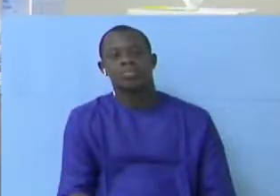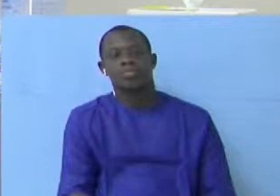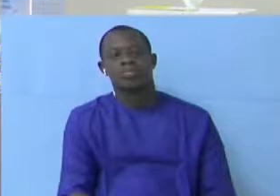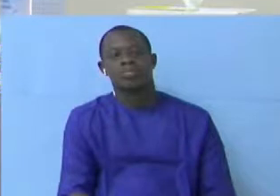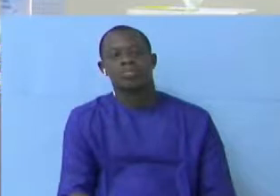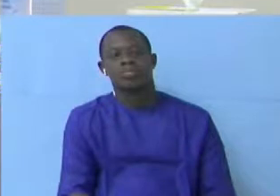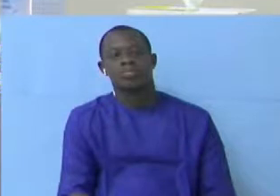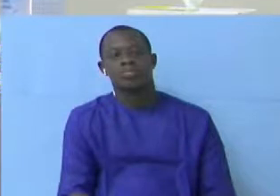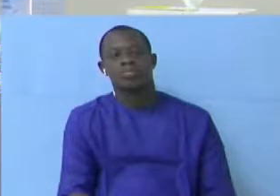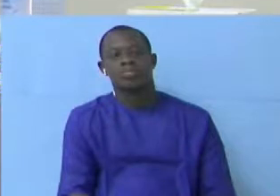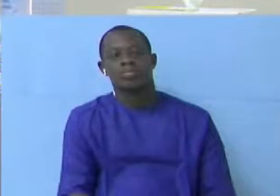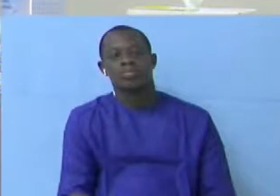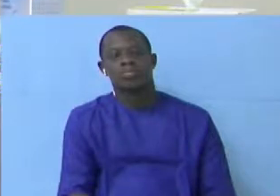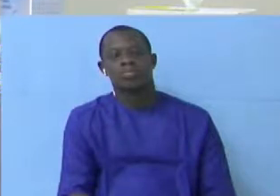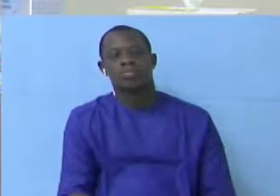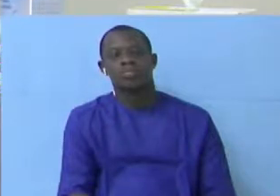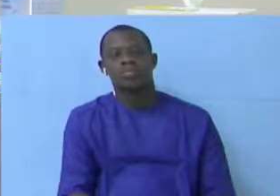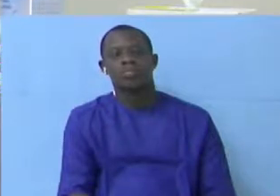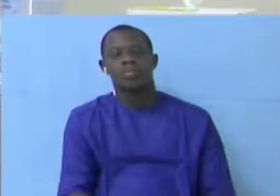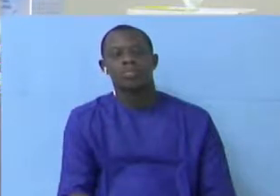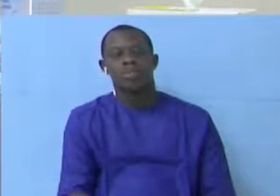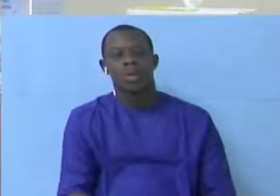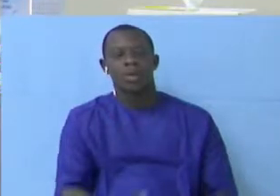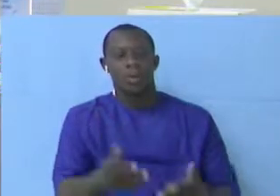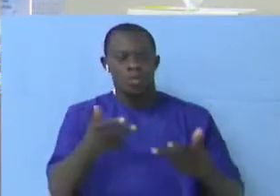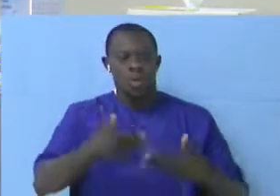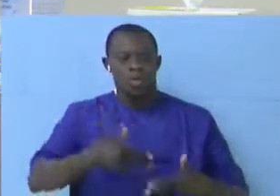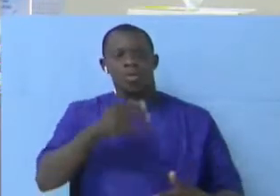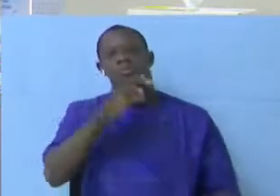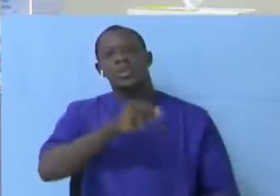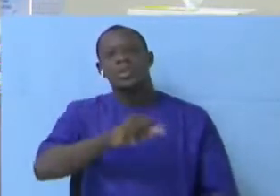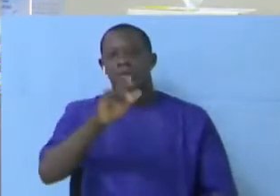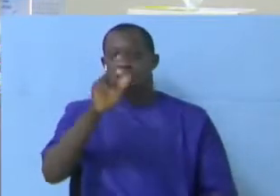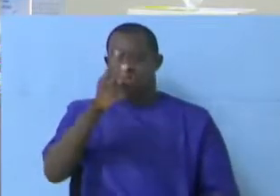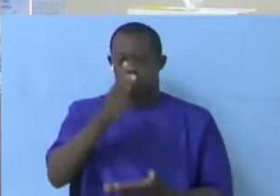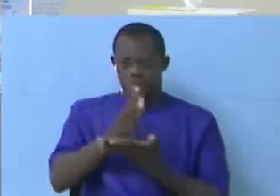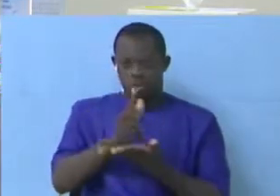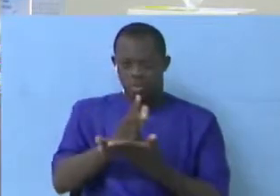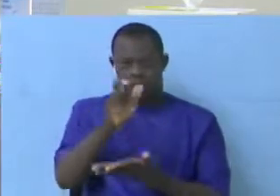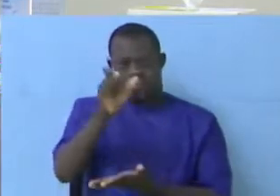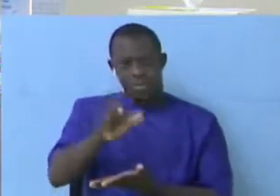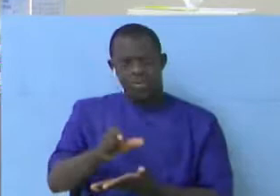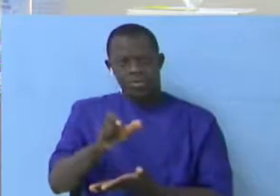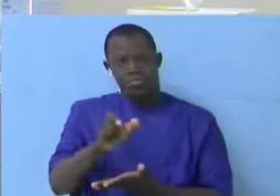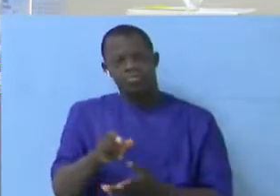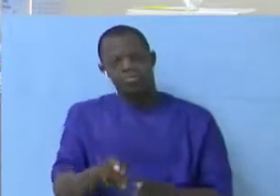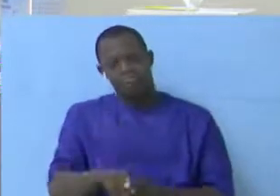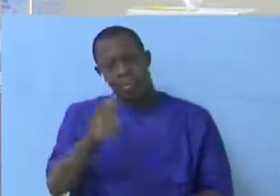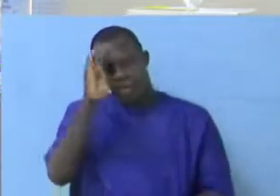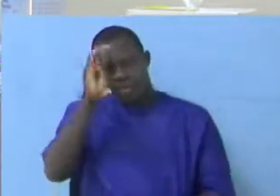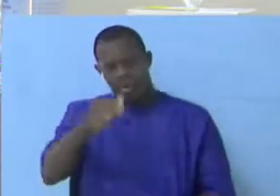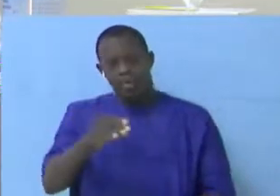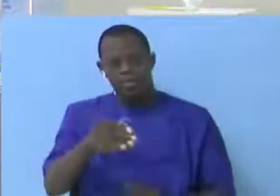Thank you. Welcome back, Mr. Witness. Bismillah. Thank you.